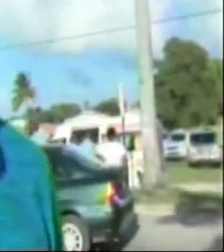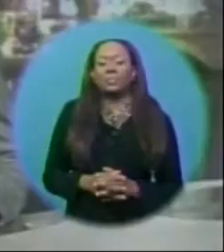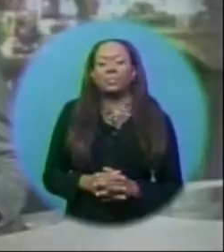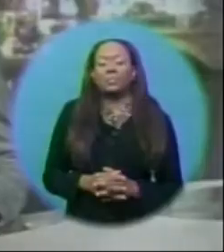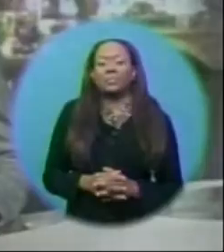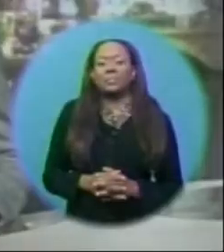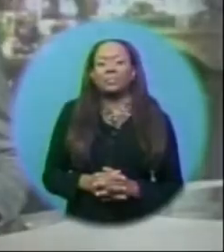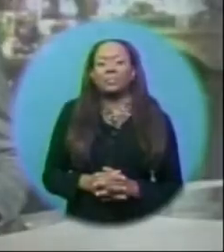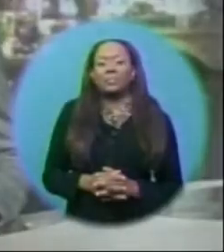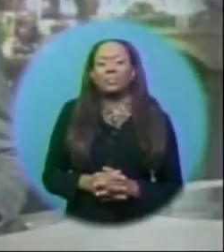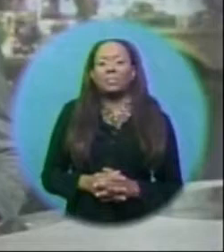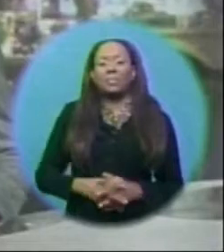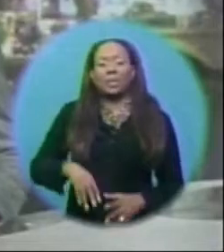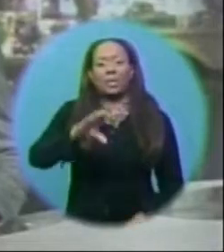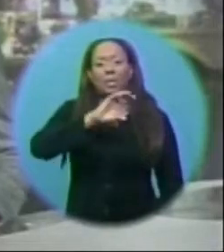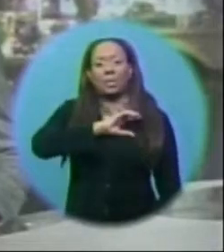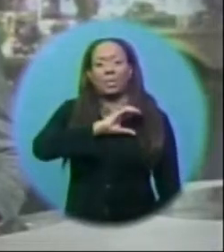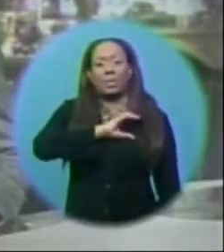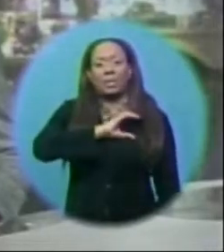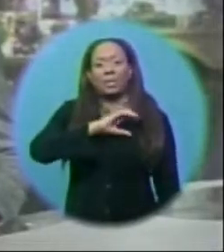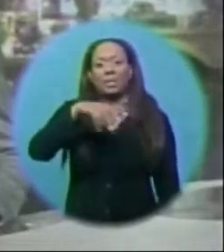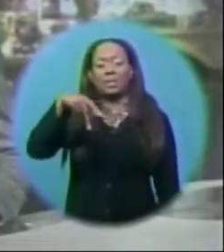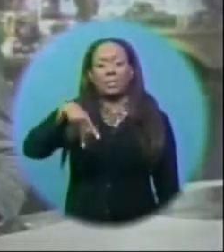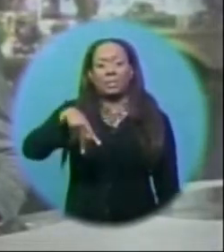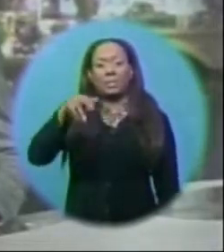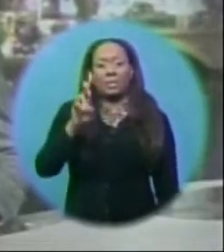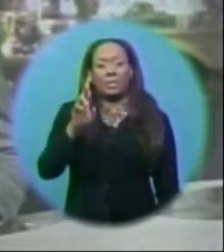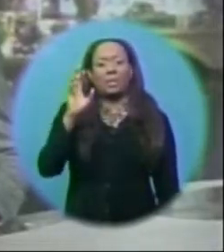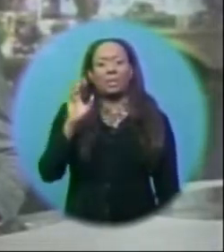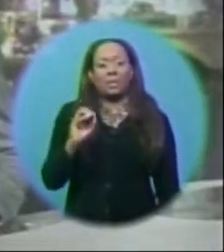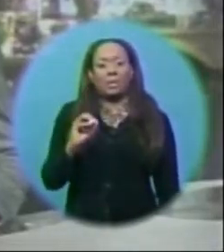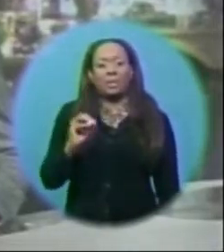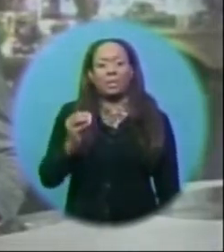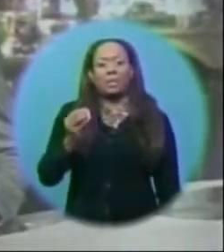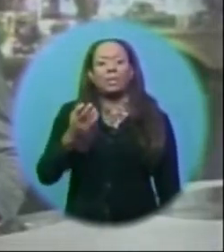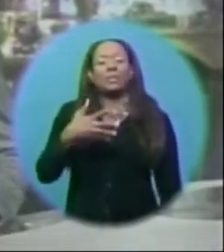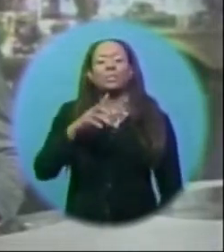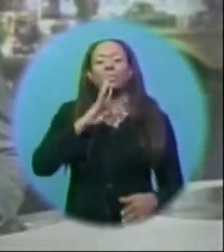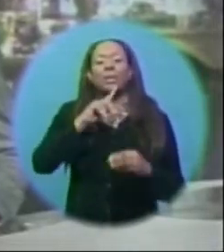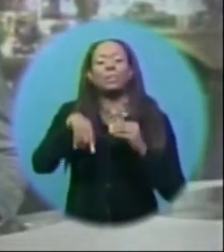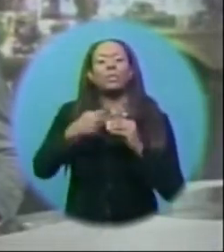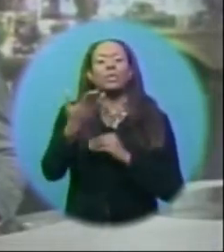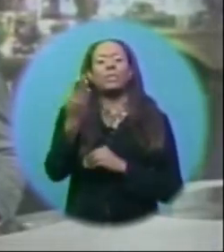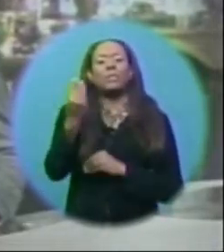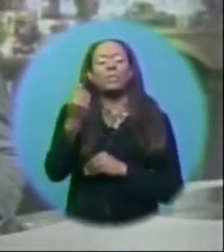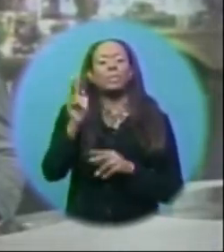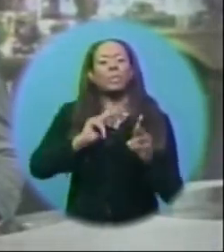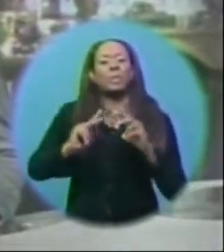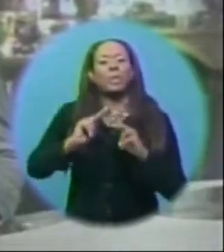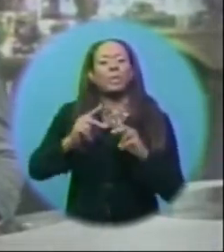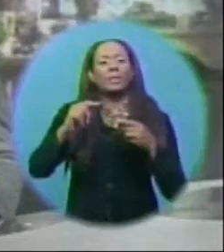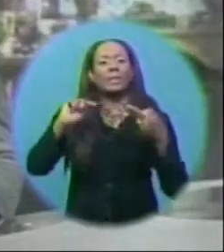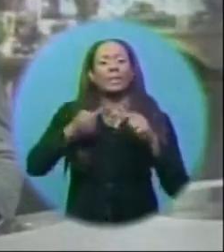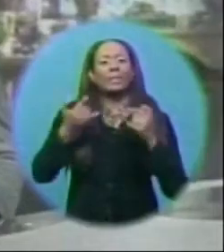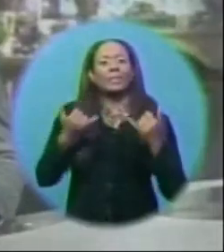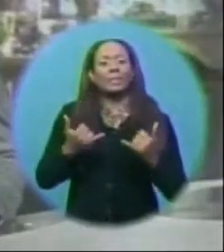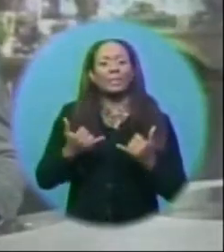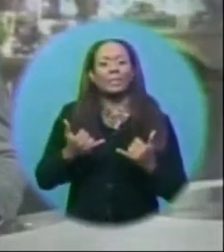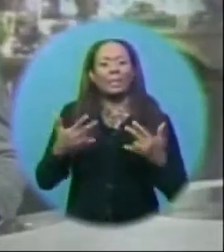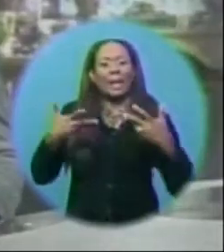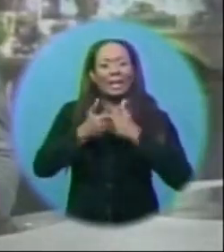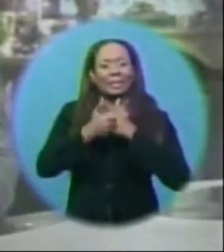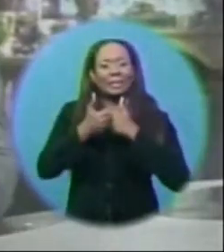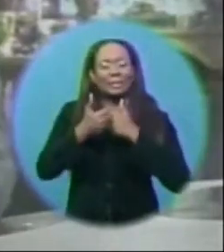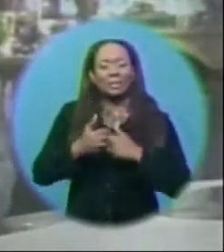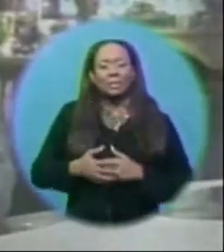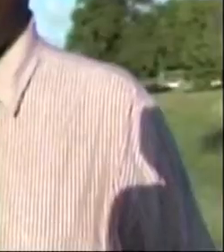travel. And Police Public Relations Officer Acting Inspector Roland Cobbler gave details about the injuries sustained.